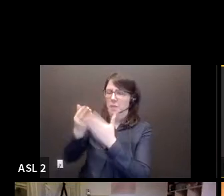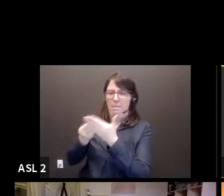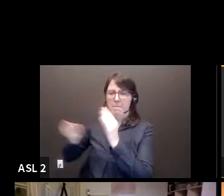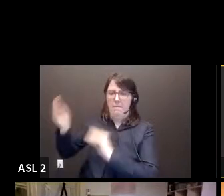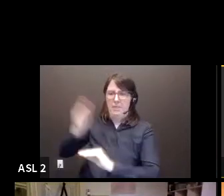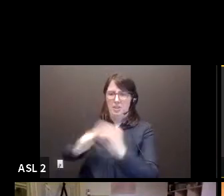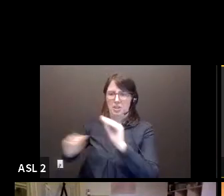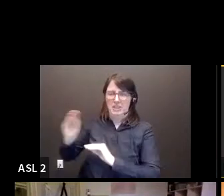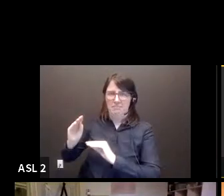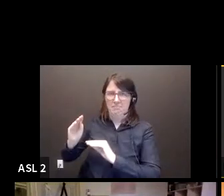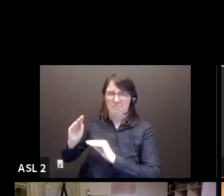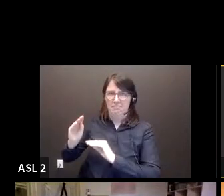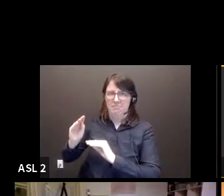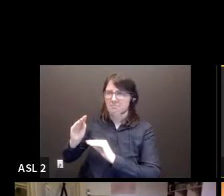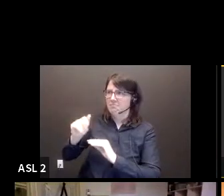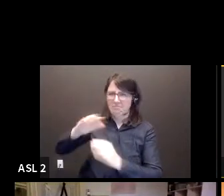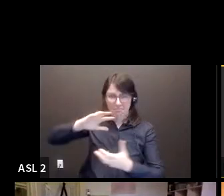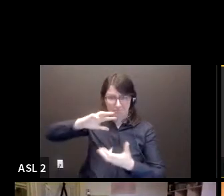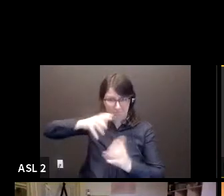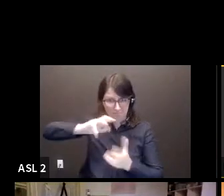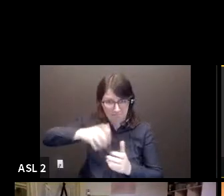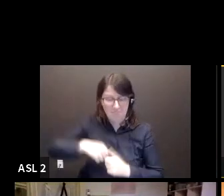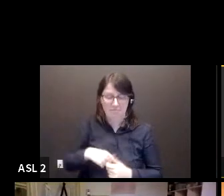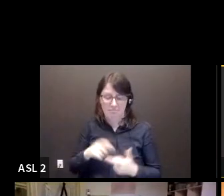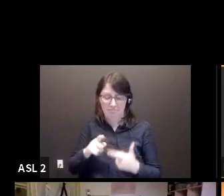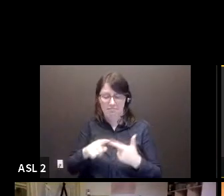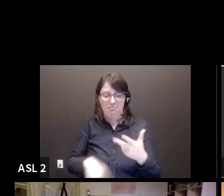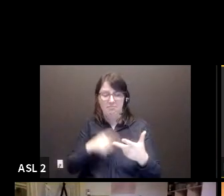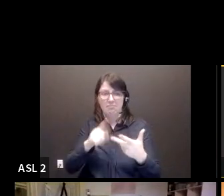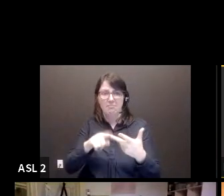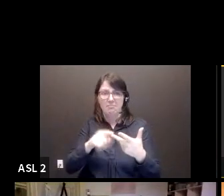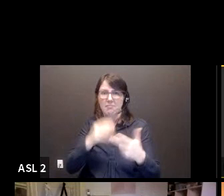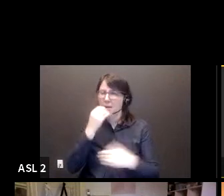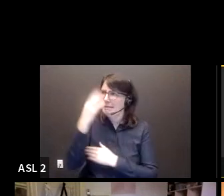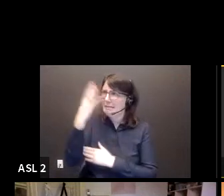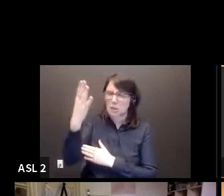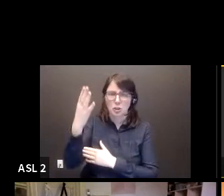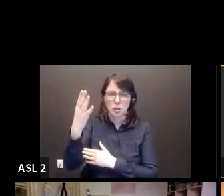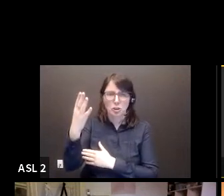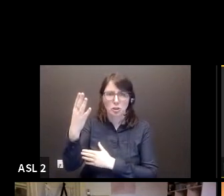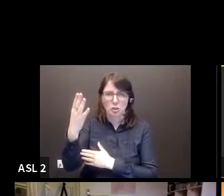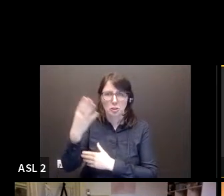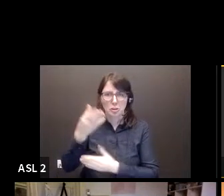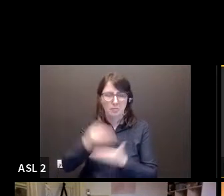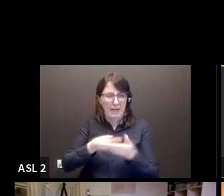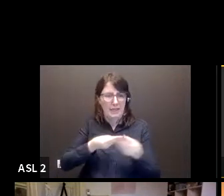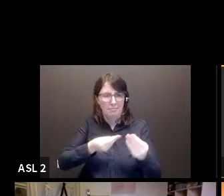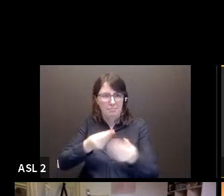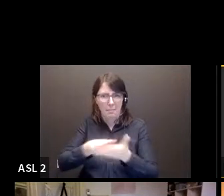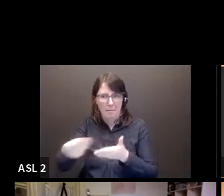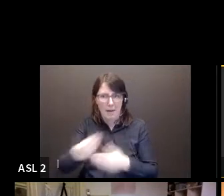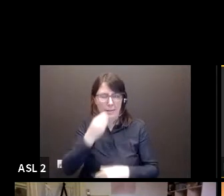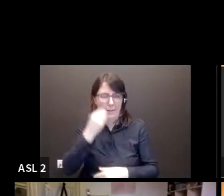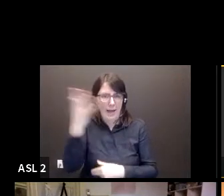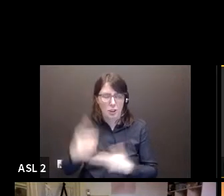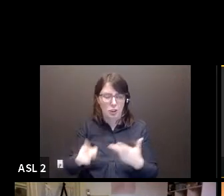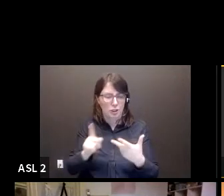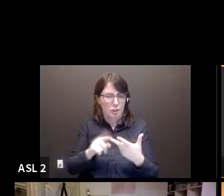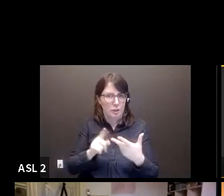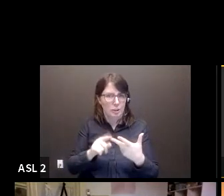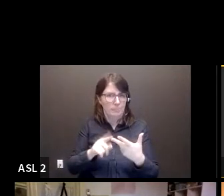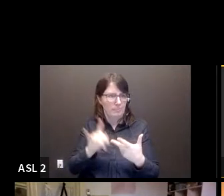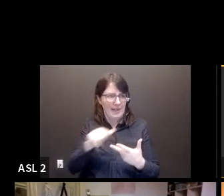um lunch vouchers um just unnecessary spending um but